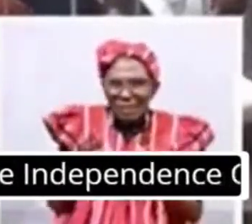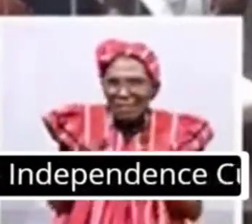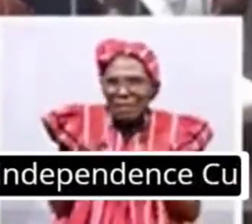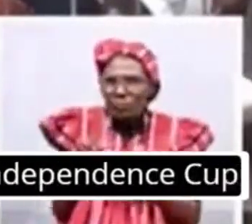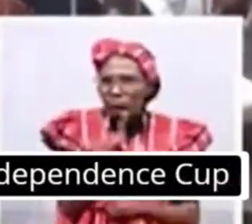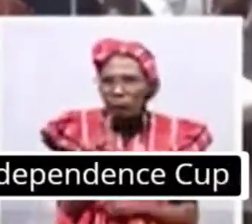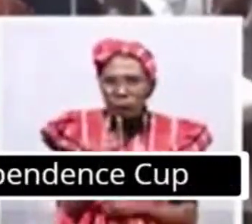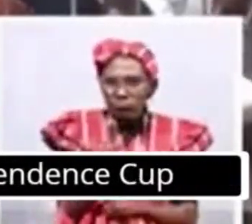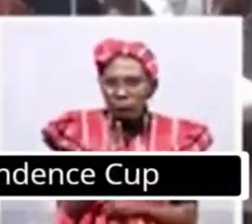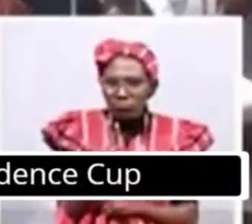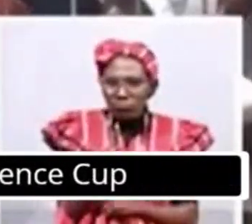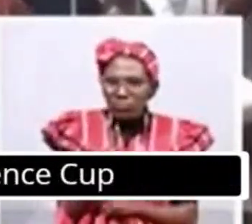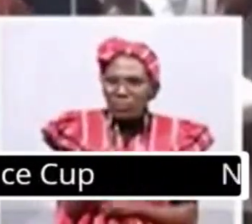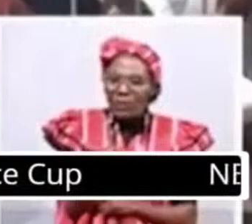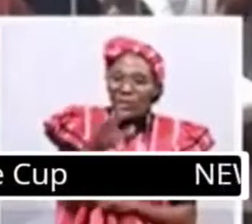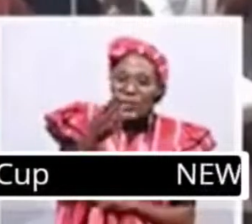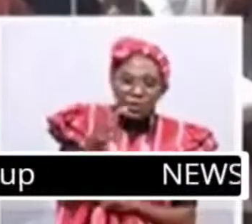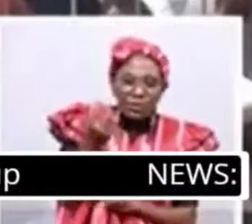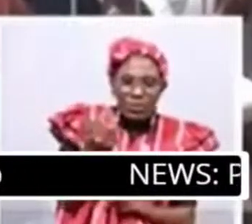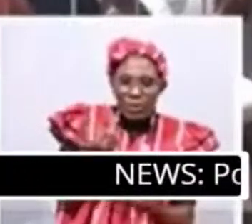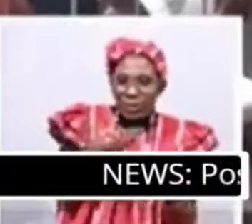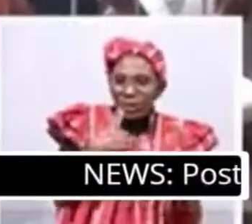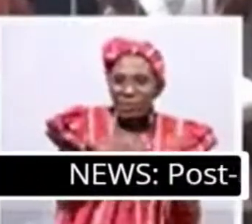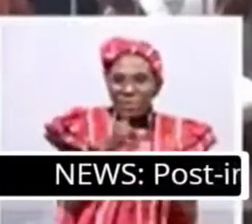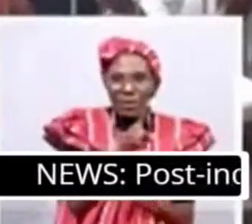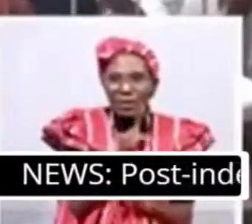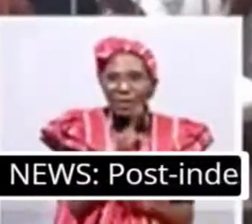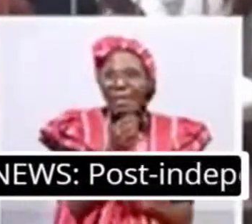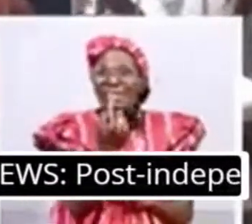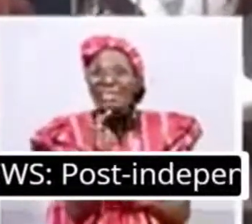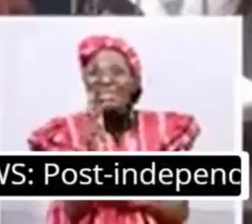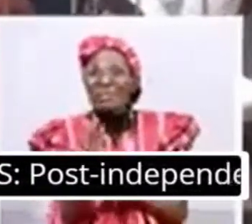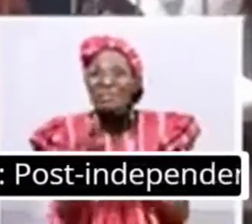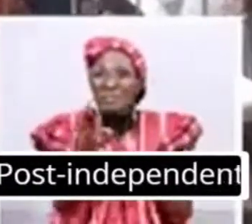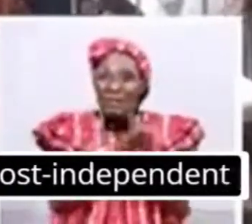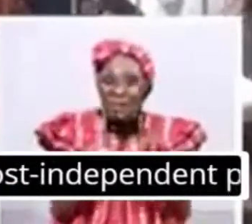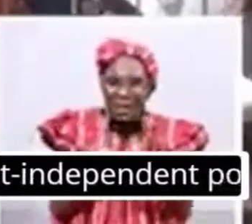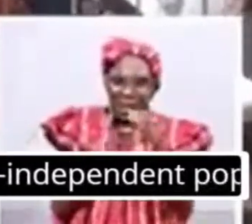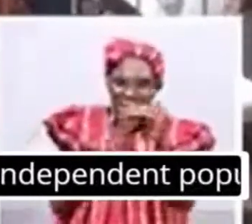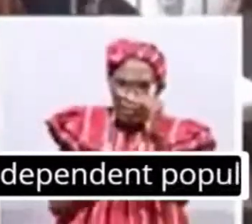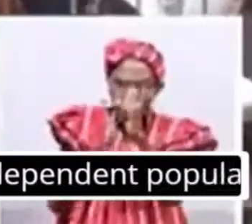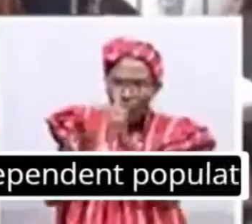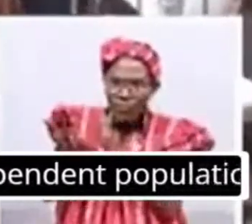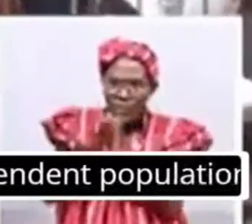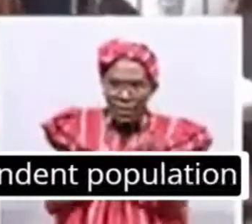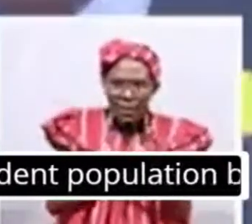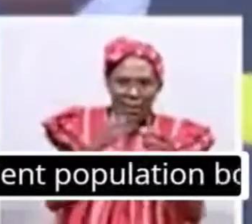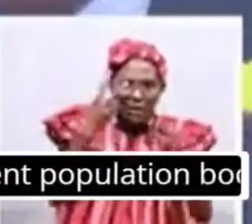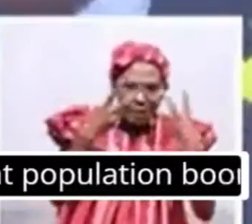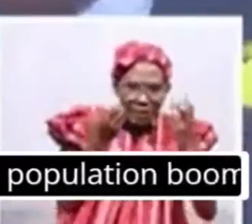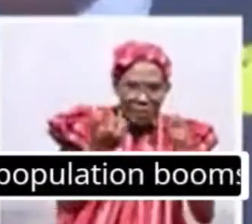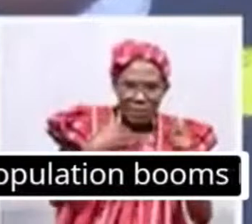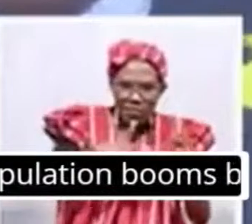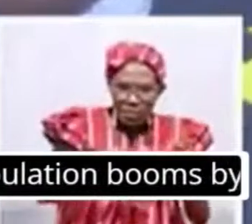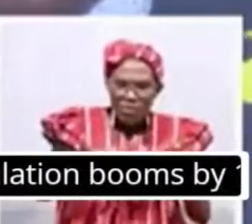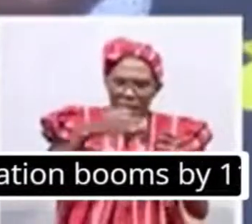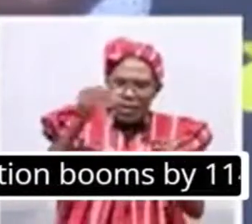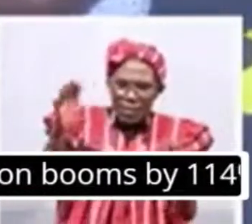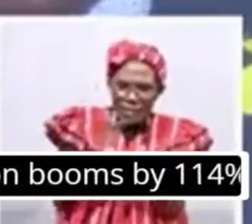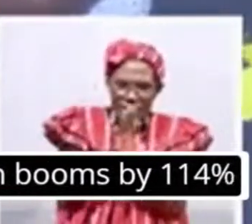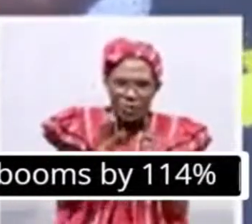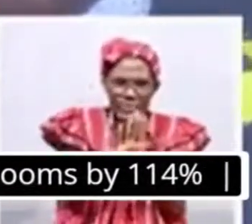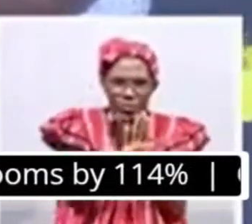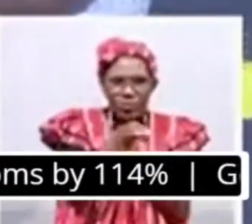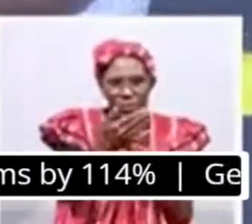only for its citizens, but also for our visitors and tourists from other